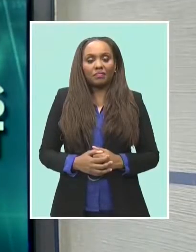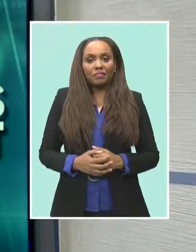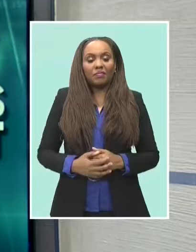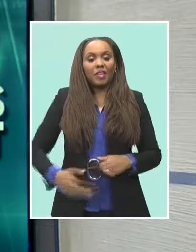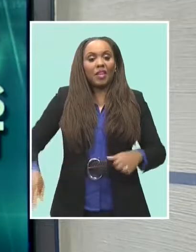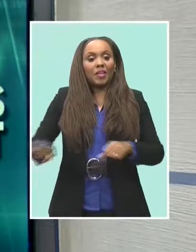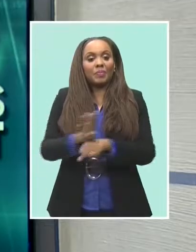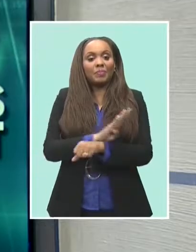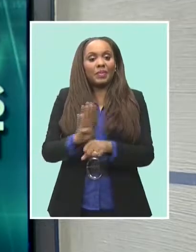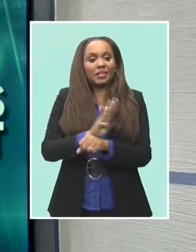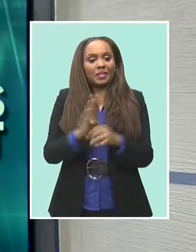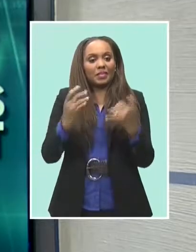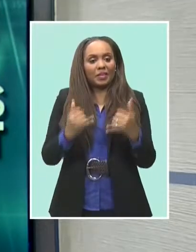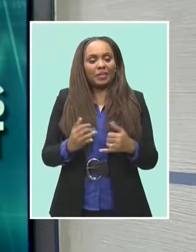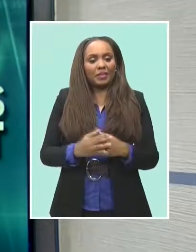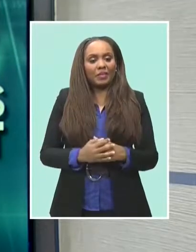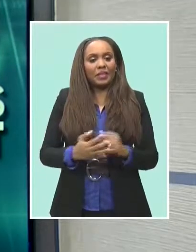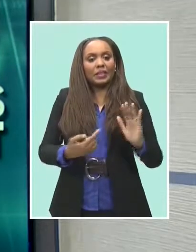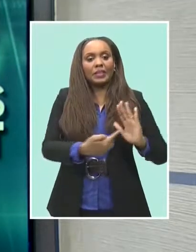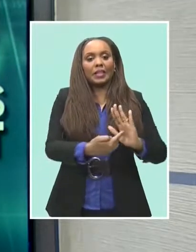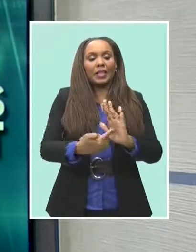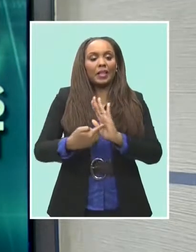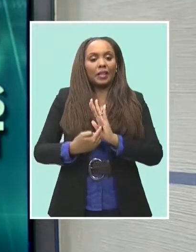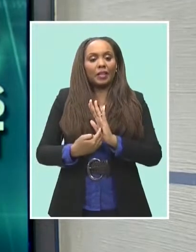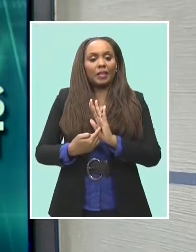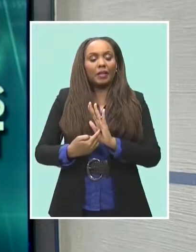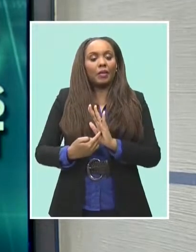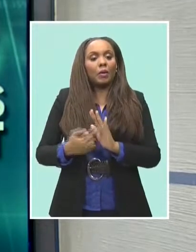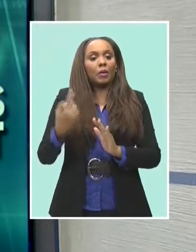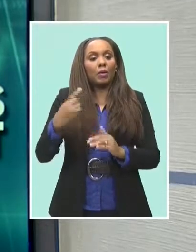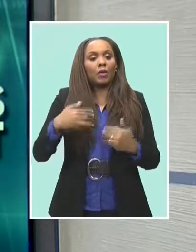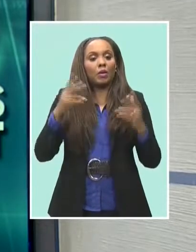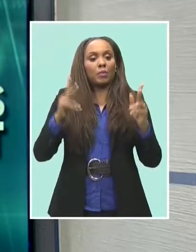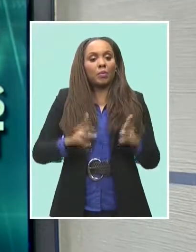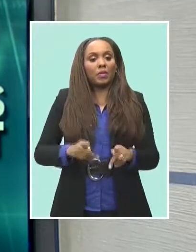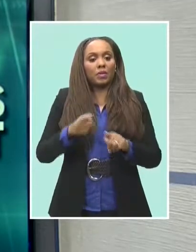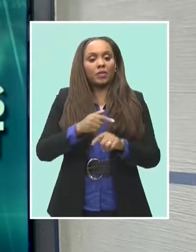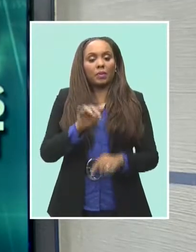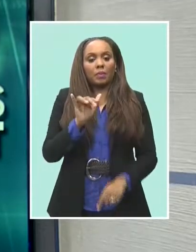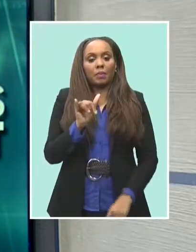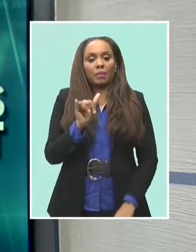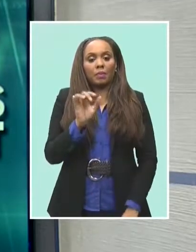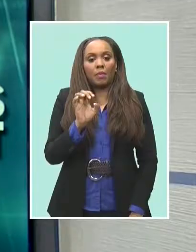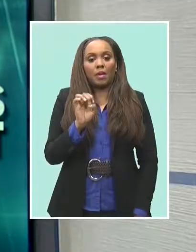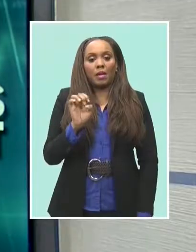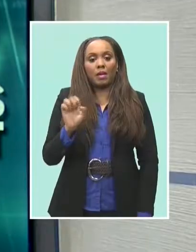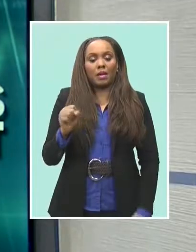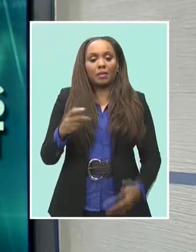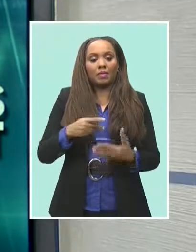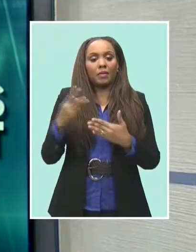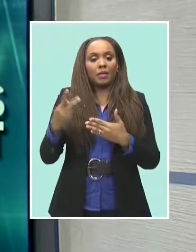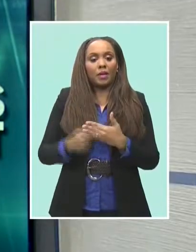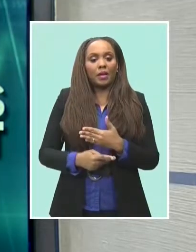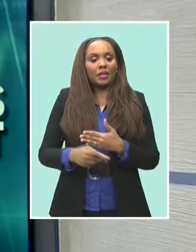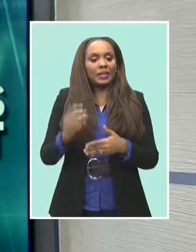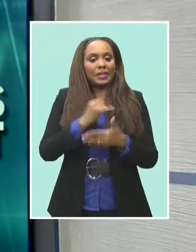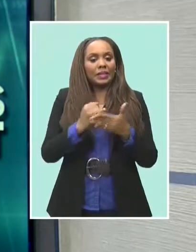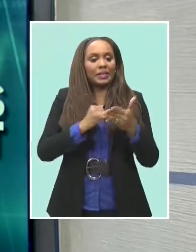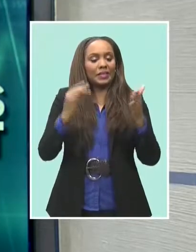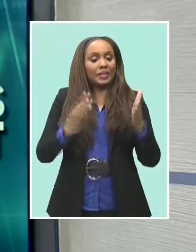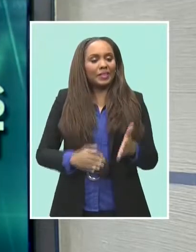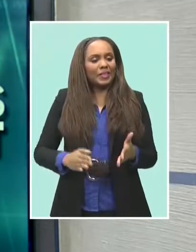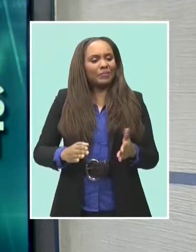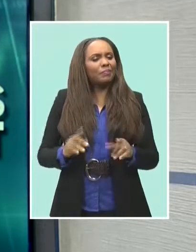In Business Tonight, we feature one of the clients of the Youth Entrepreneurship Scheme. As we hear in this report from Lisa Lord, she is a designer